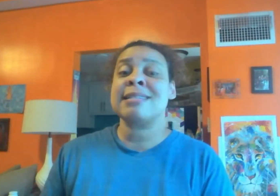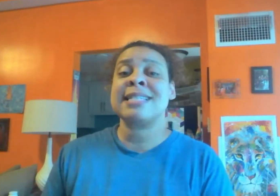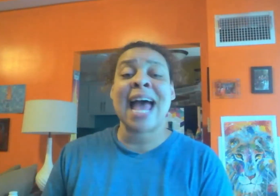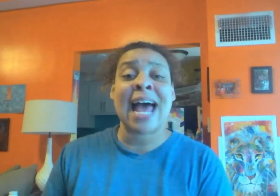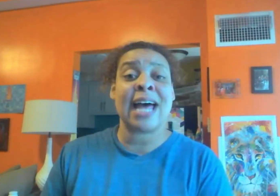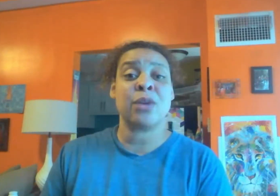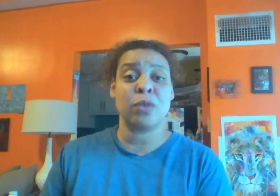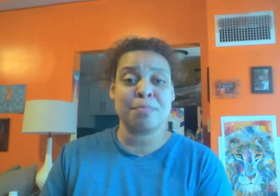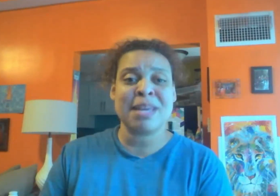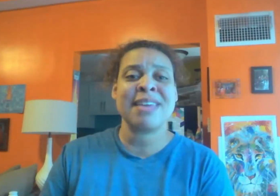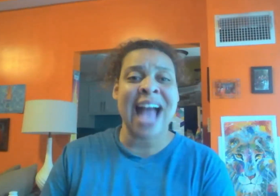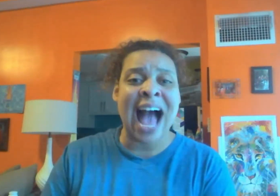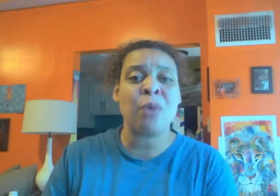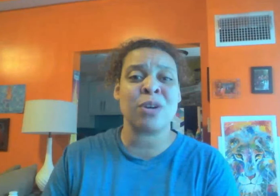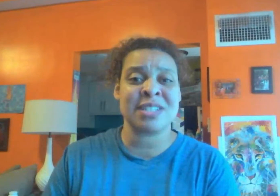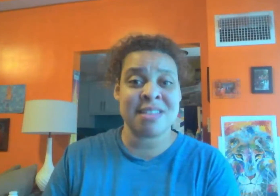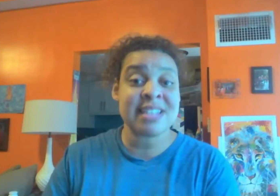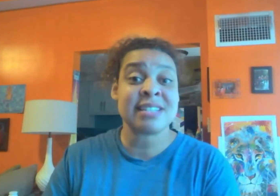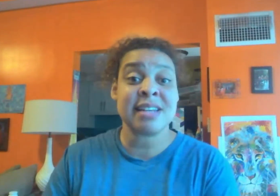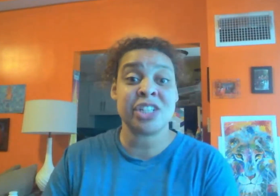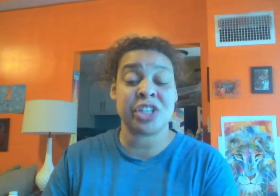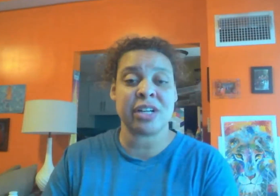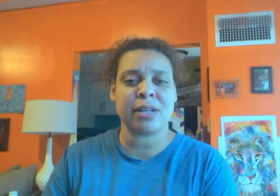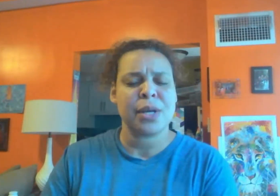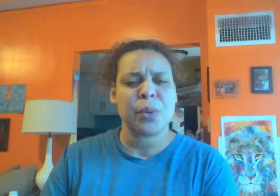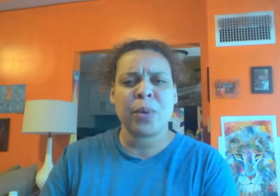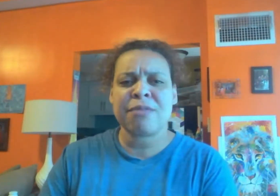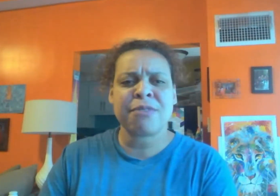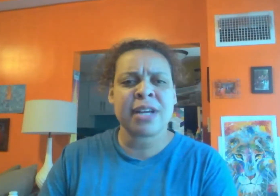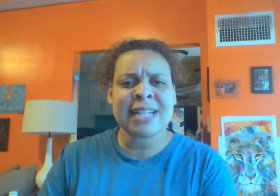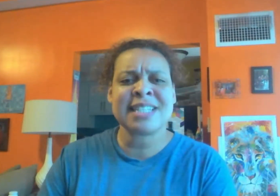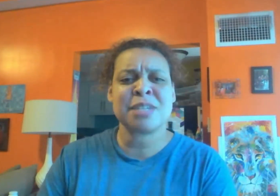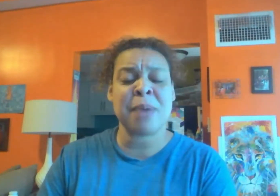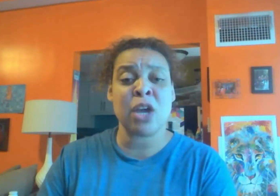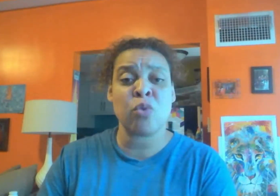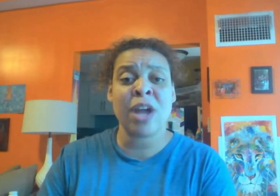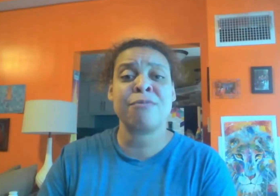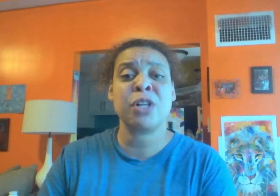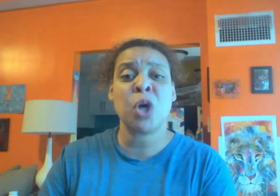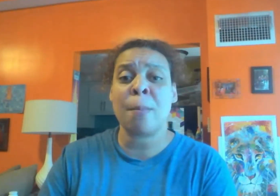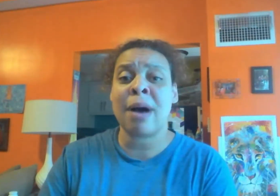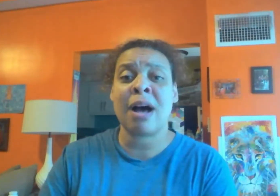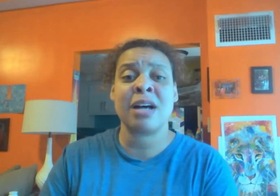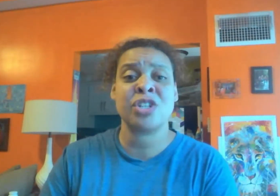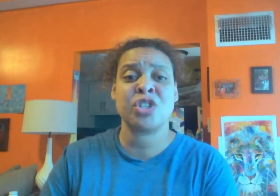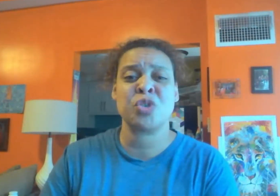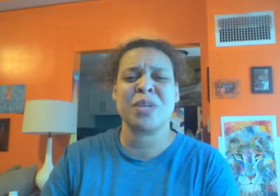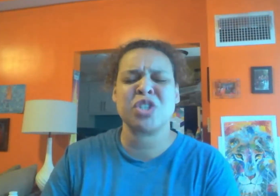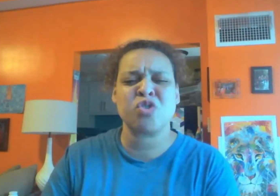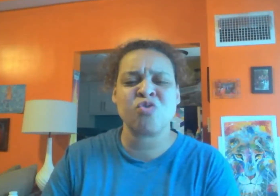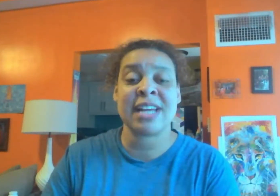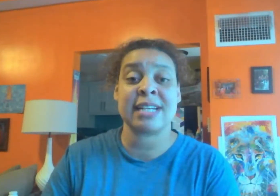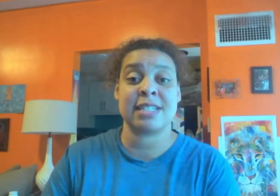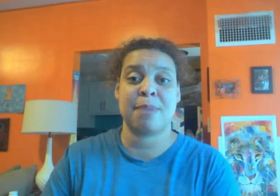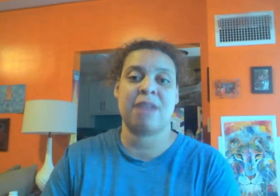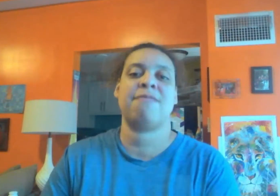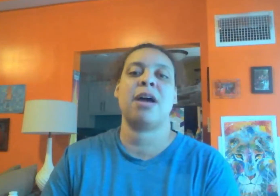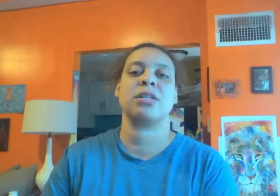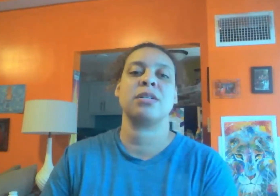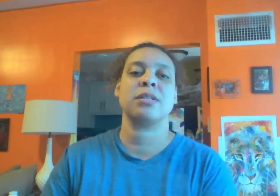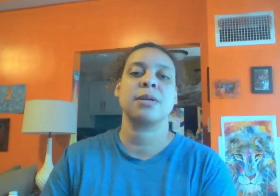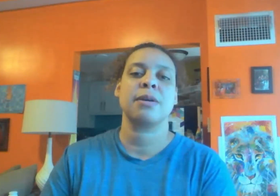Dark and sad will be the hour to this nation when it forgets to pay grateful homage to its